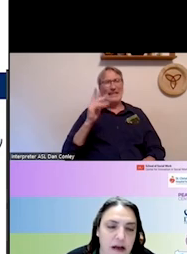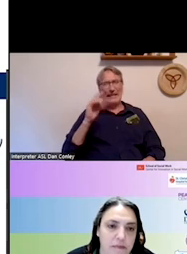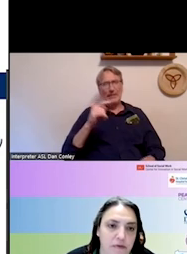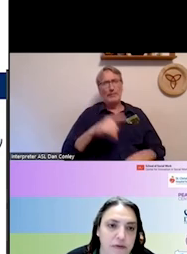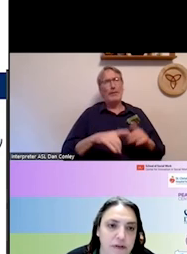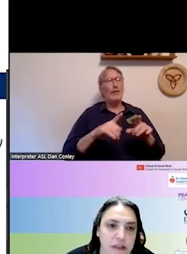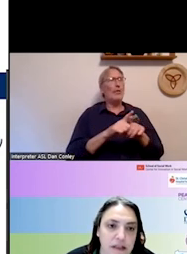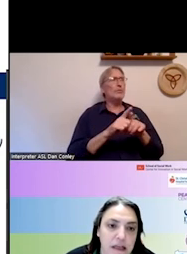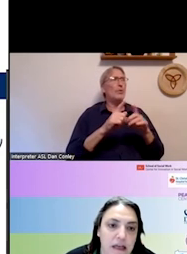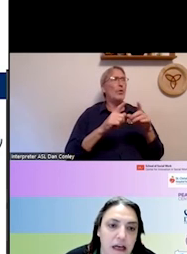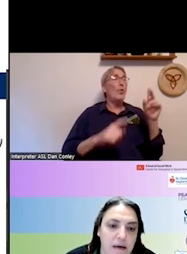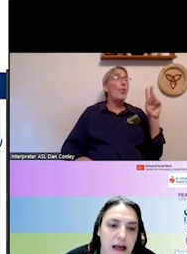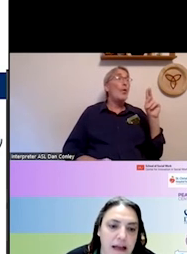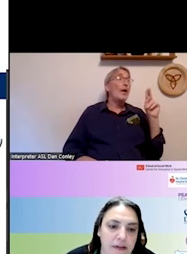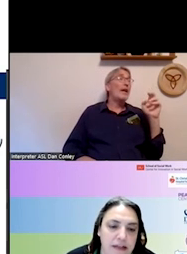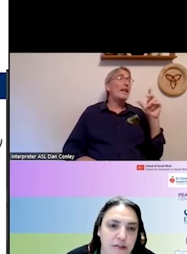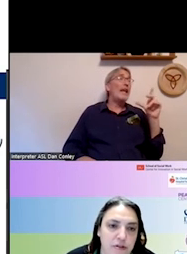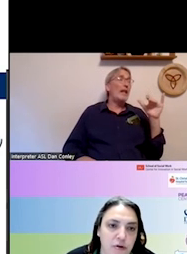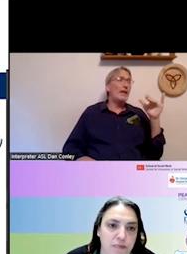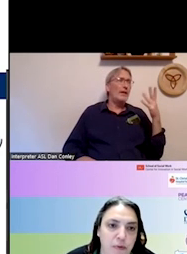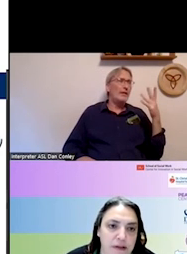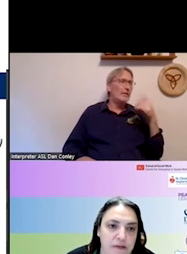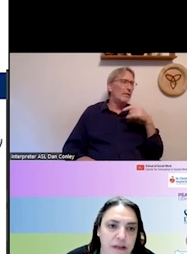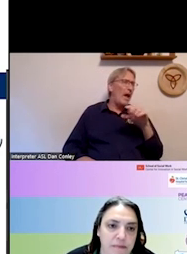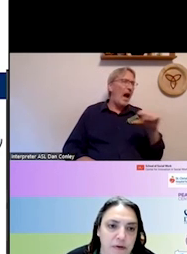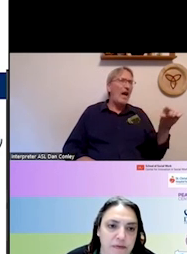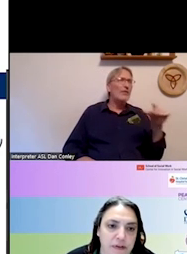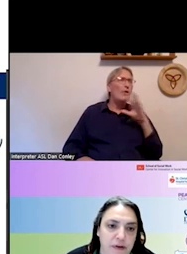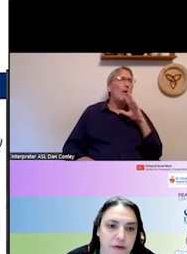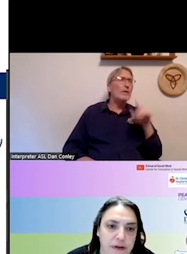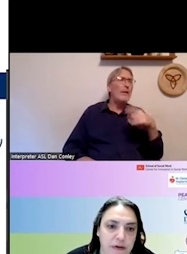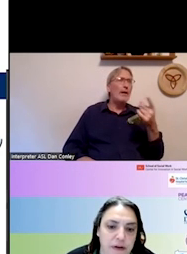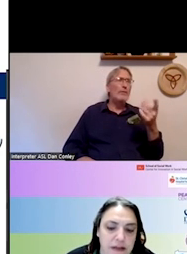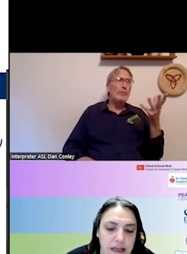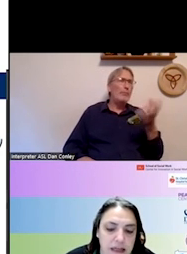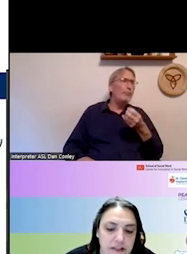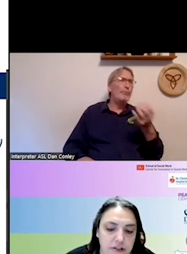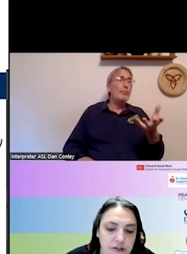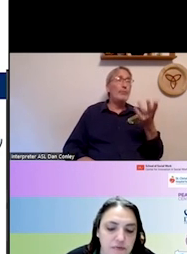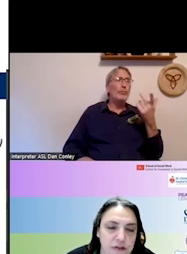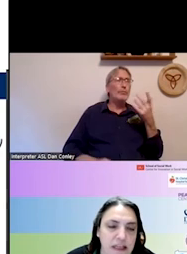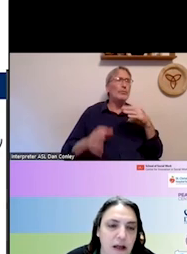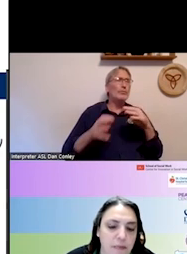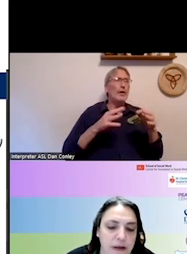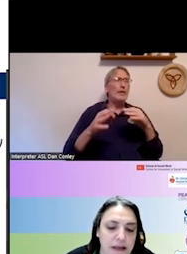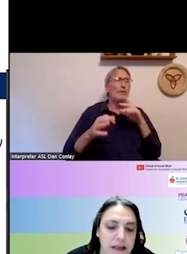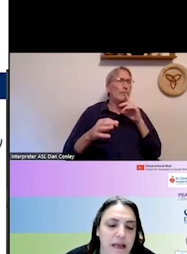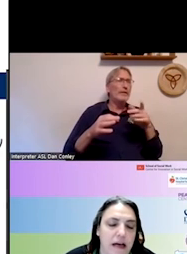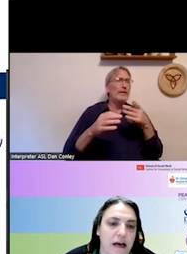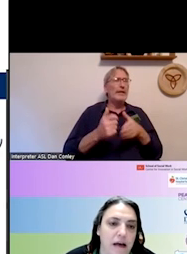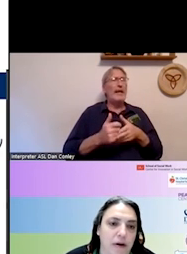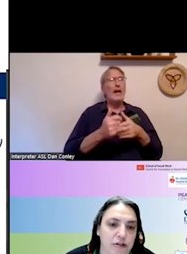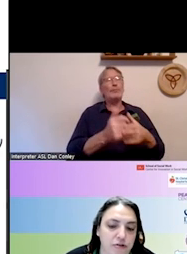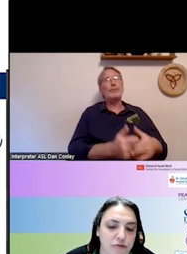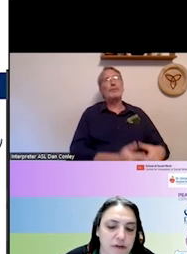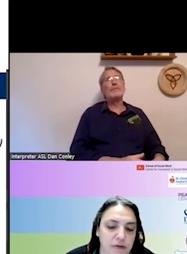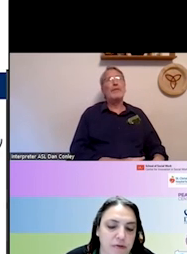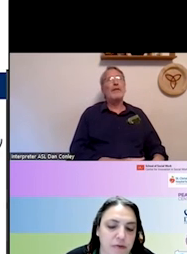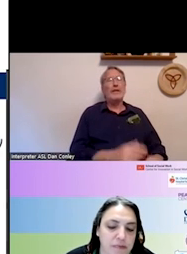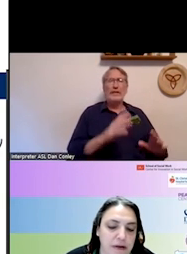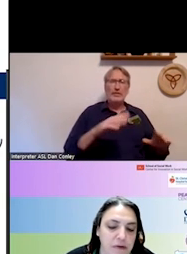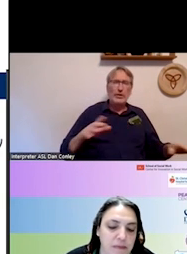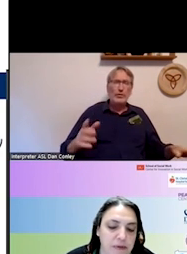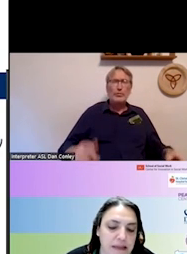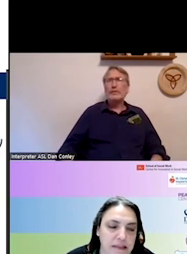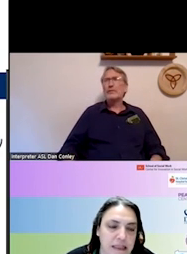Kelly really highlighted so poignantly and beautifully early on. It's just really helping our children and youth